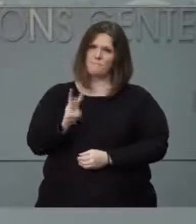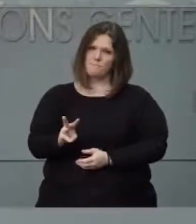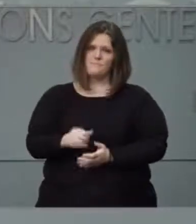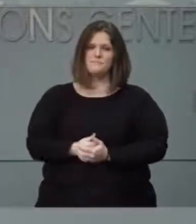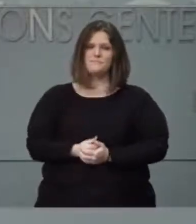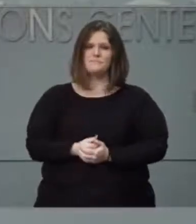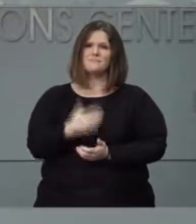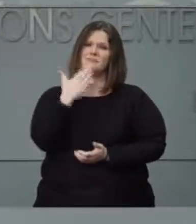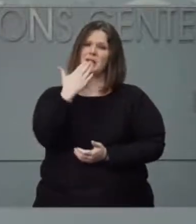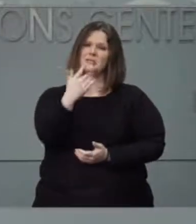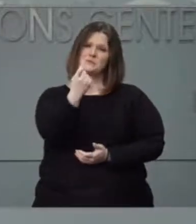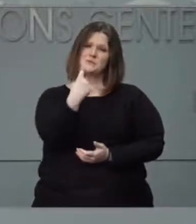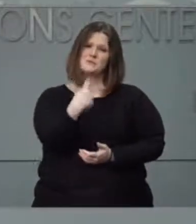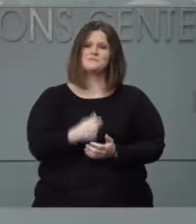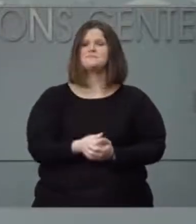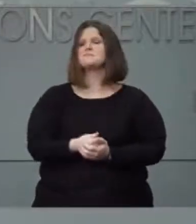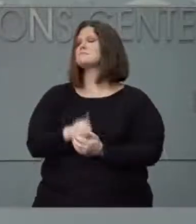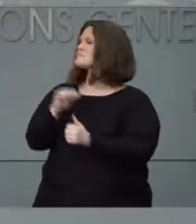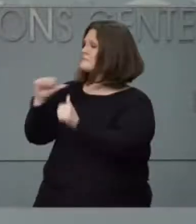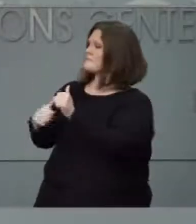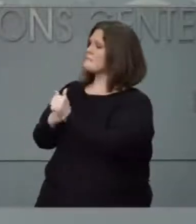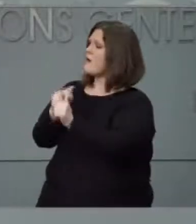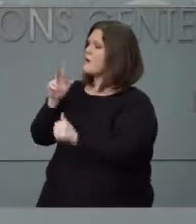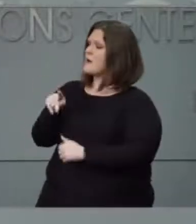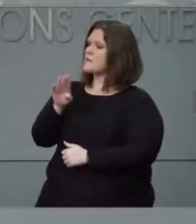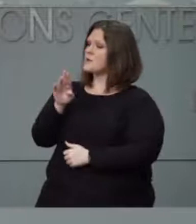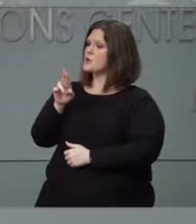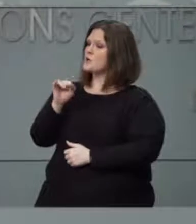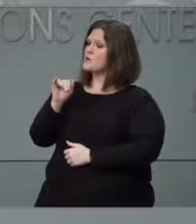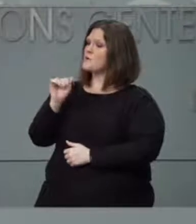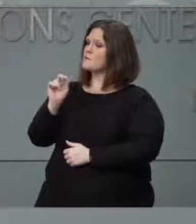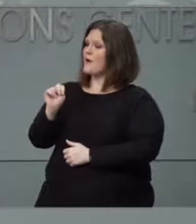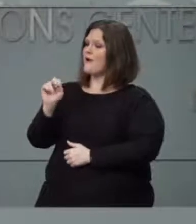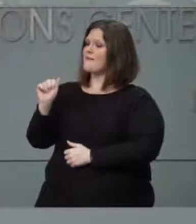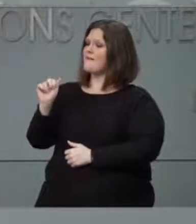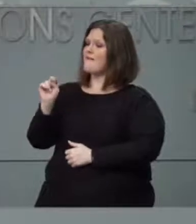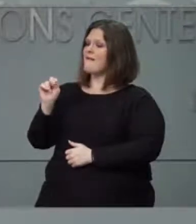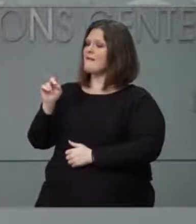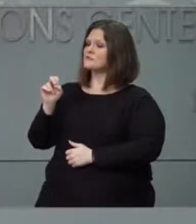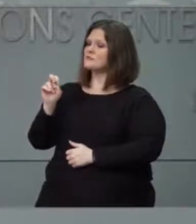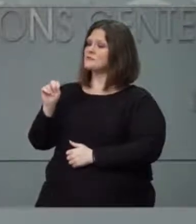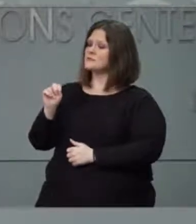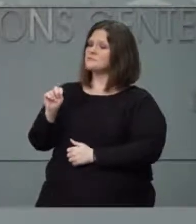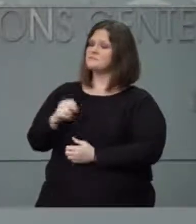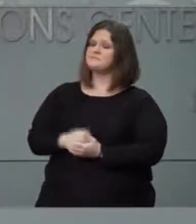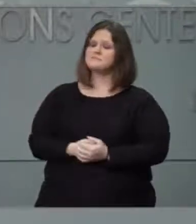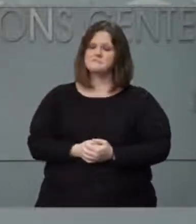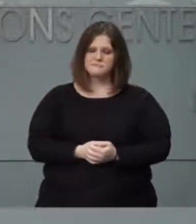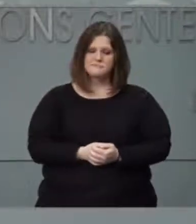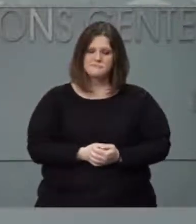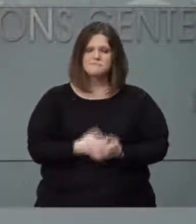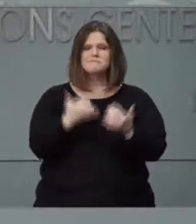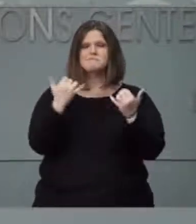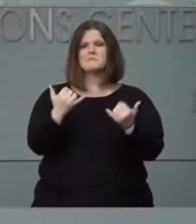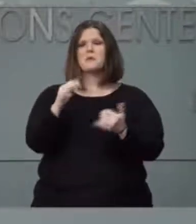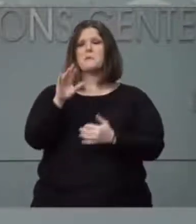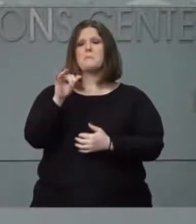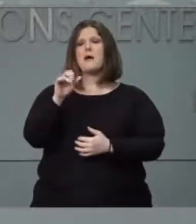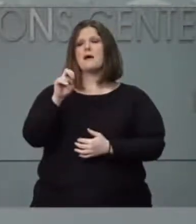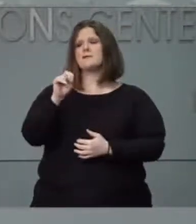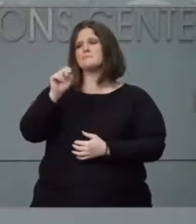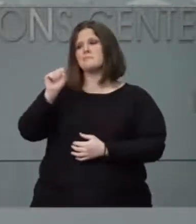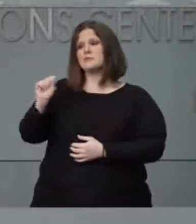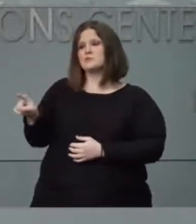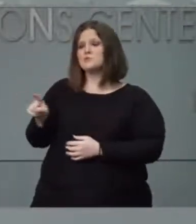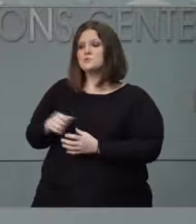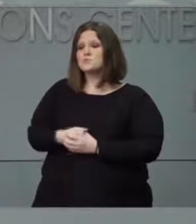We have a follow-up from Brian Anderson with AP. Thanks. And we know that the Pfizer and Moderna plans are due this Friday and